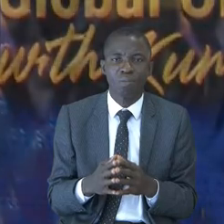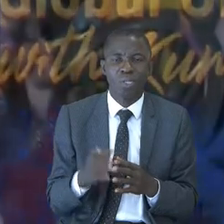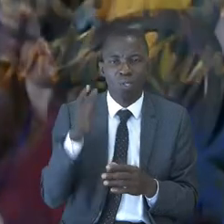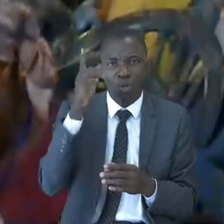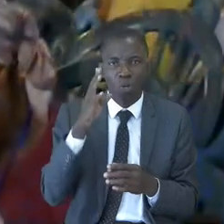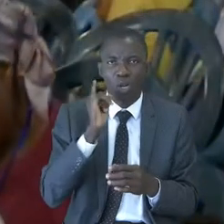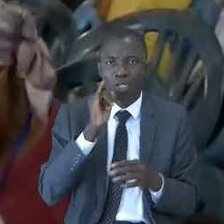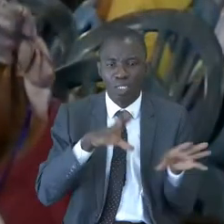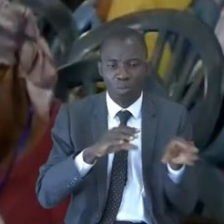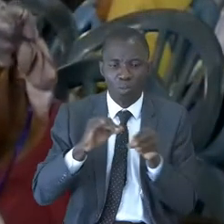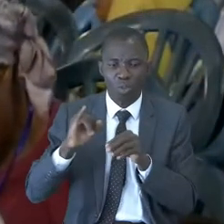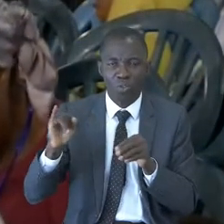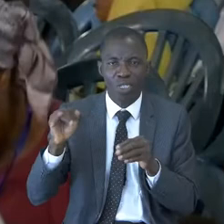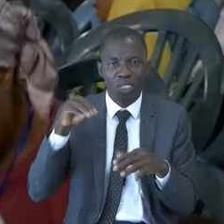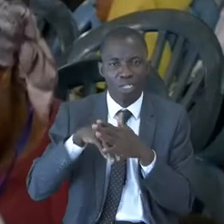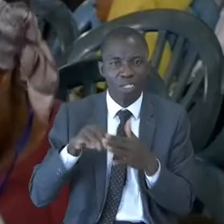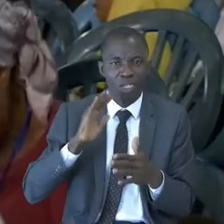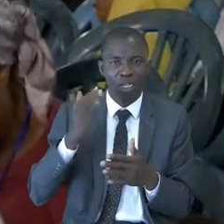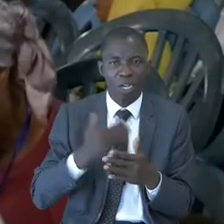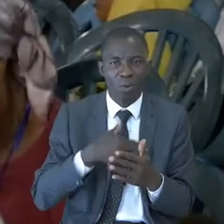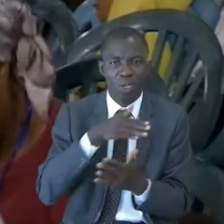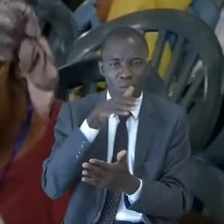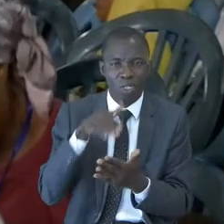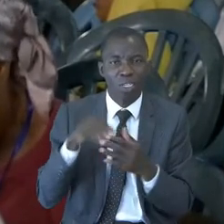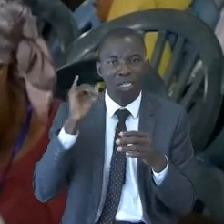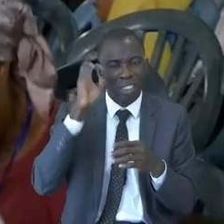You are going to receive of the touch of God tonight.